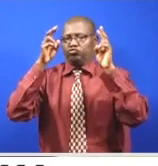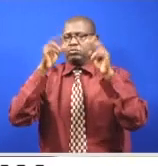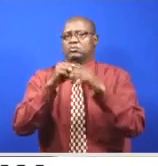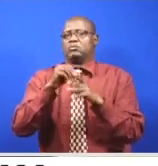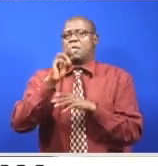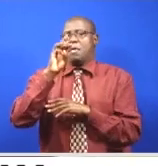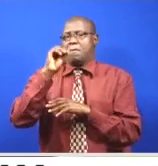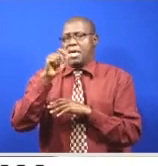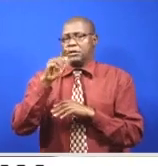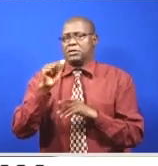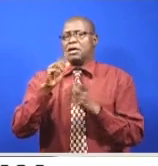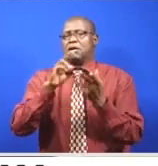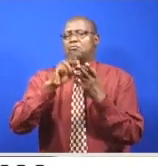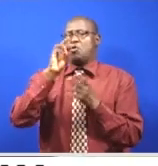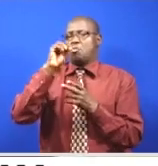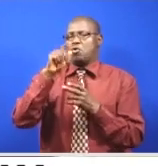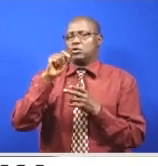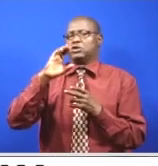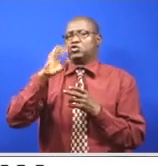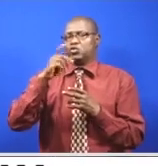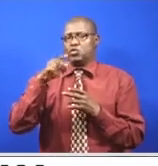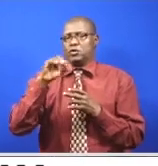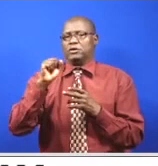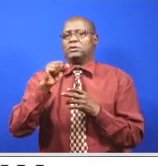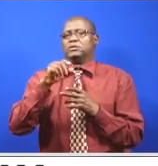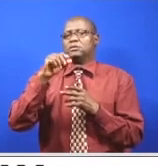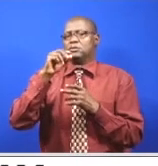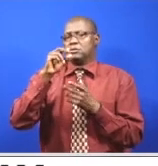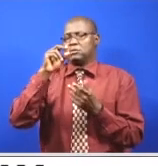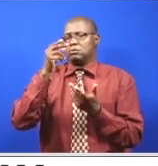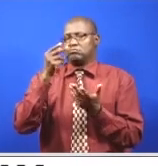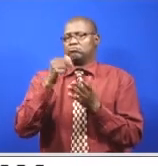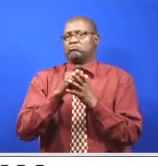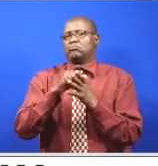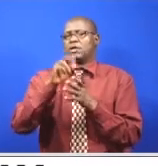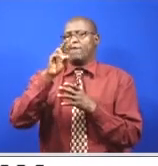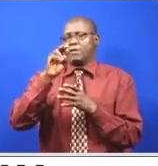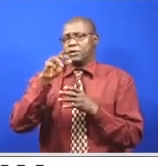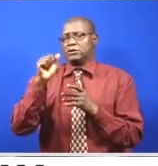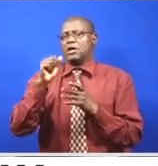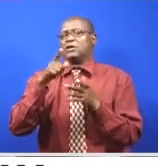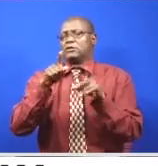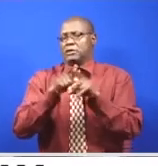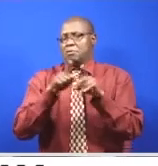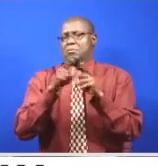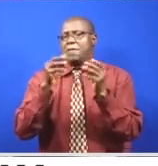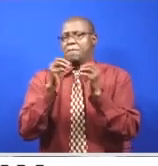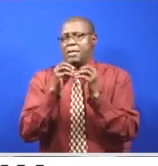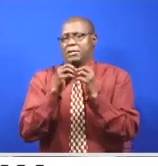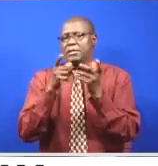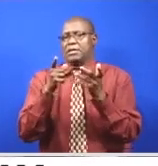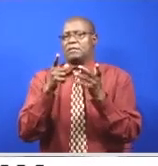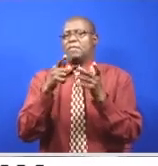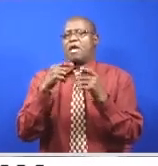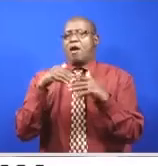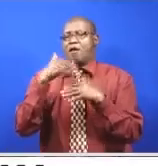Meta, MultiChoice, Google and YouTube, Microsoft, Mastermind and Visa gracing the event, which happened after successful